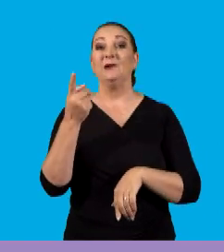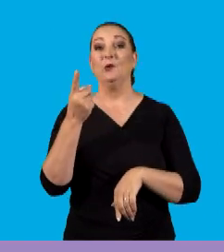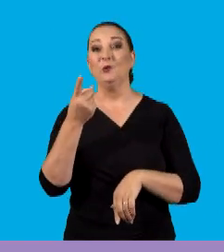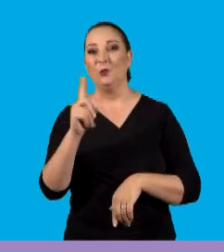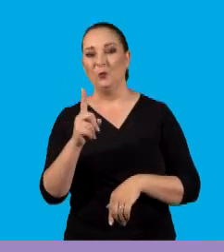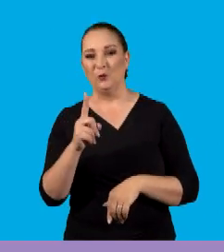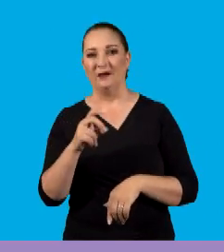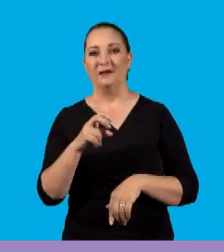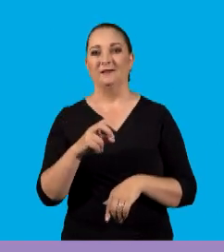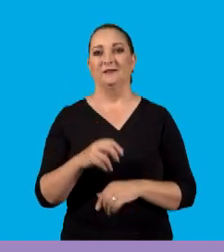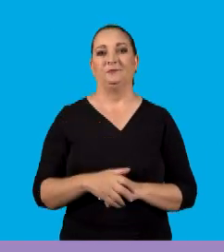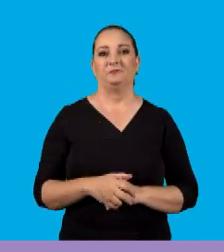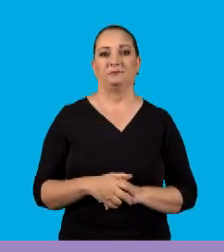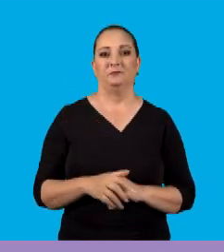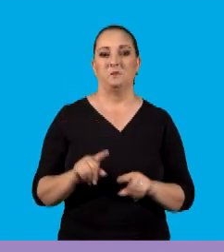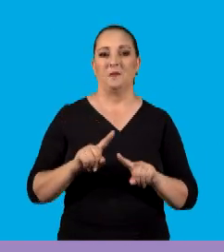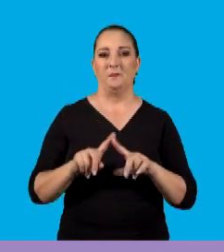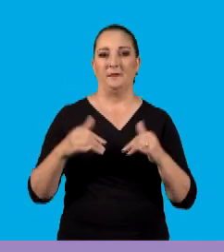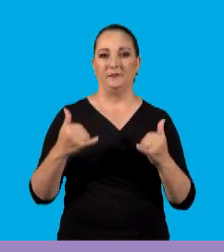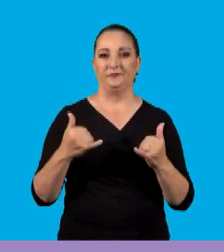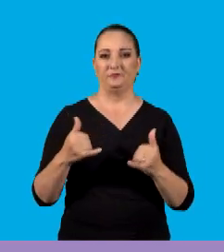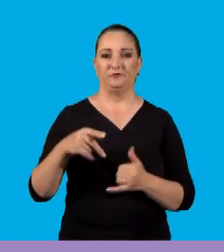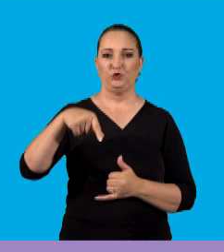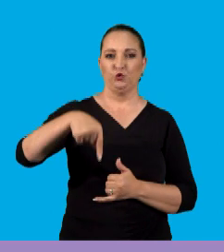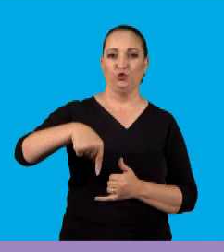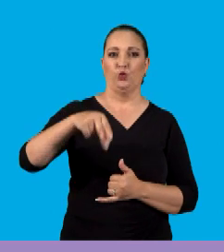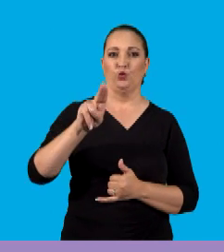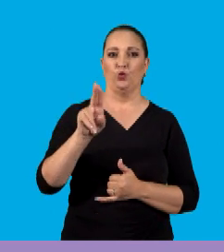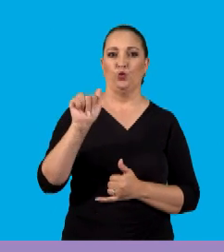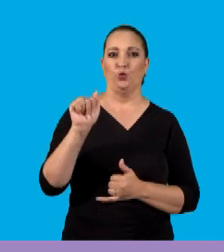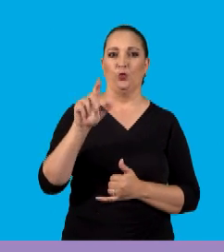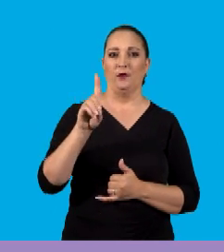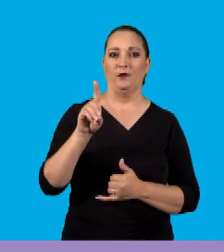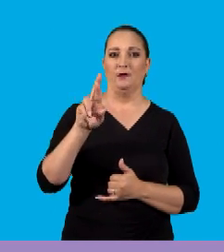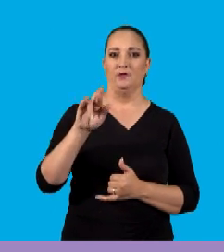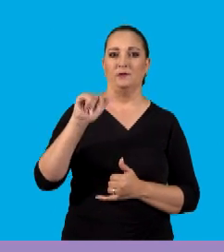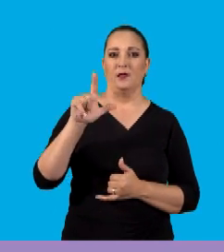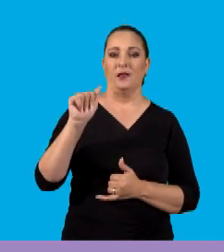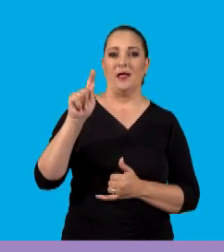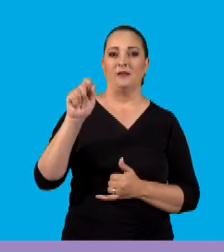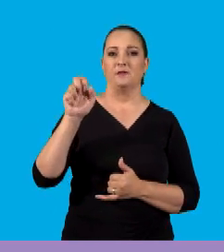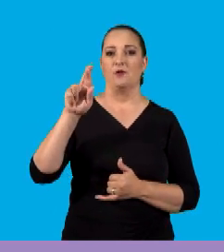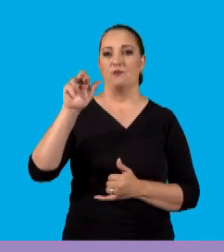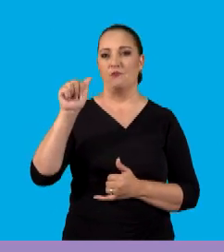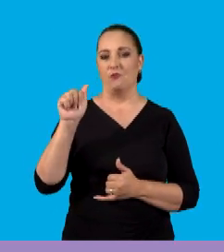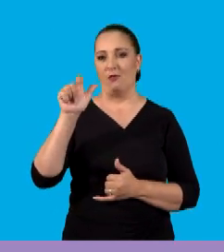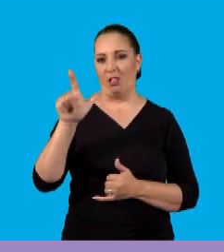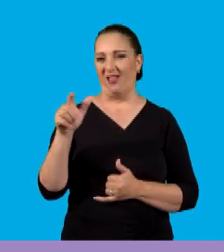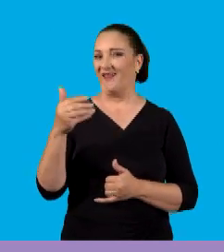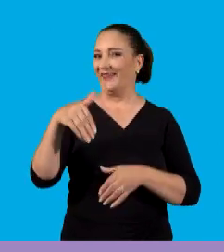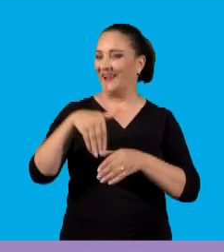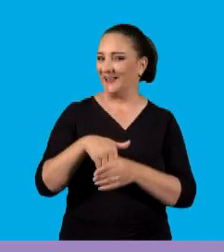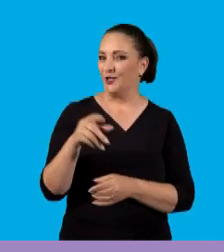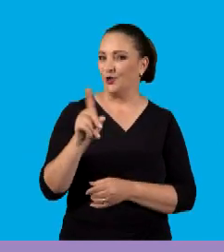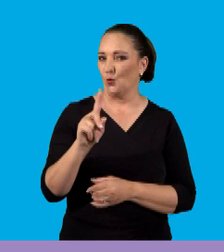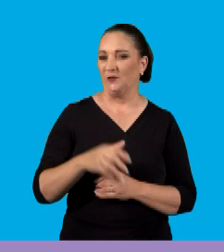X and Y. And then what kind of quadrilateral is in the diagram. When you have labeled them and you look at the center and you see